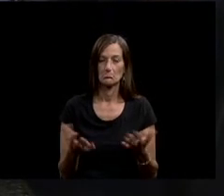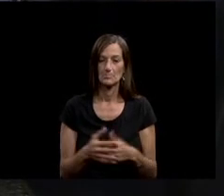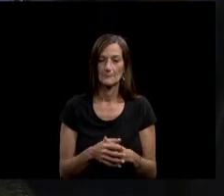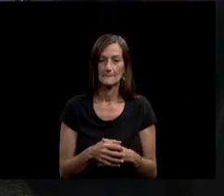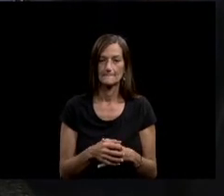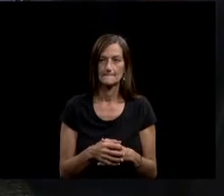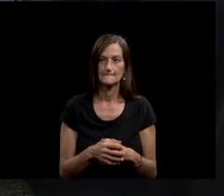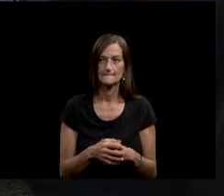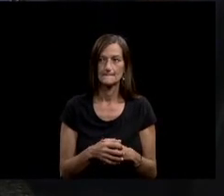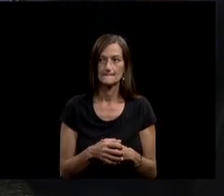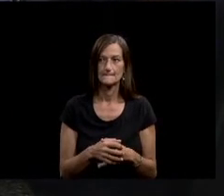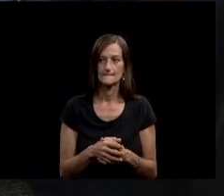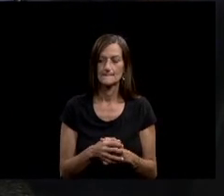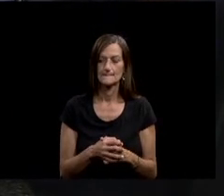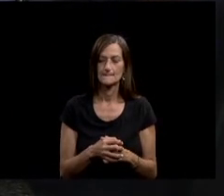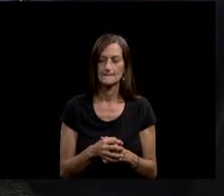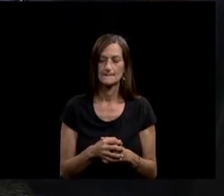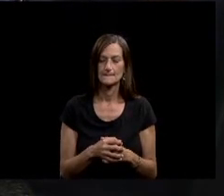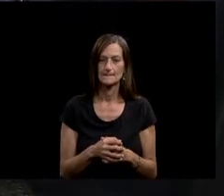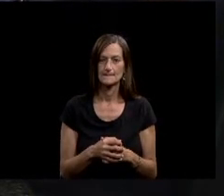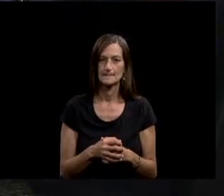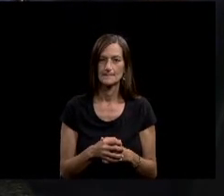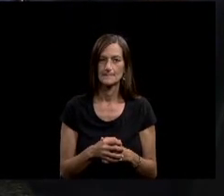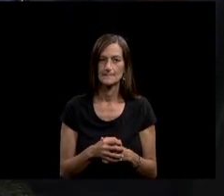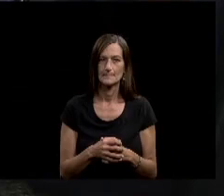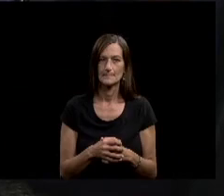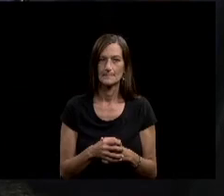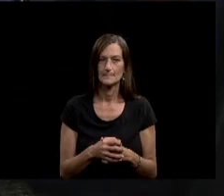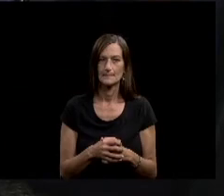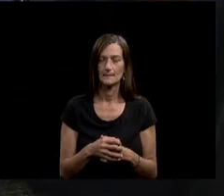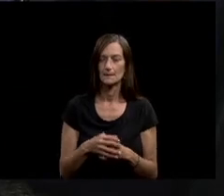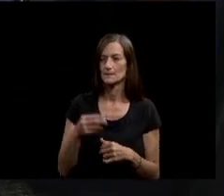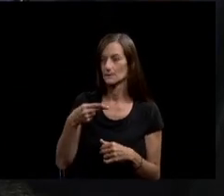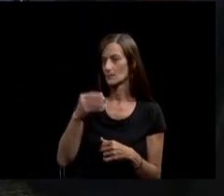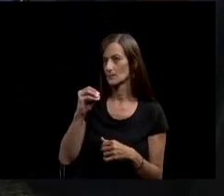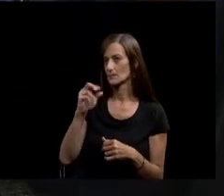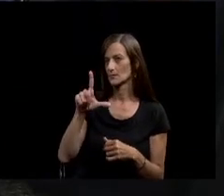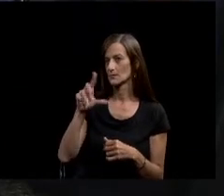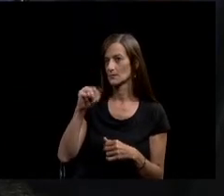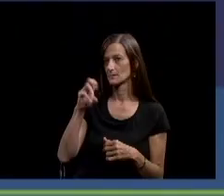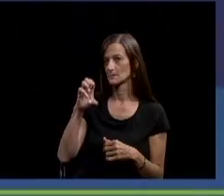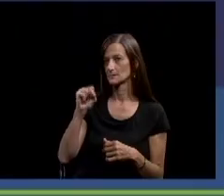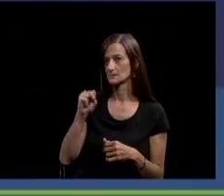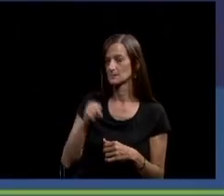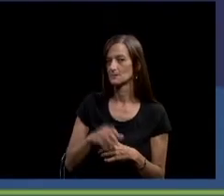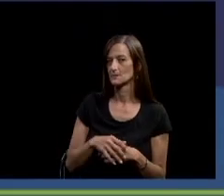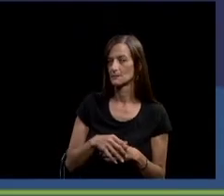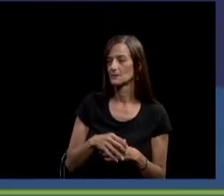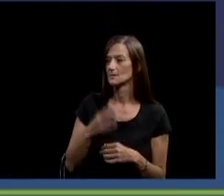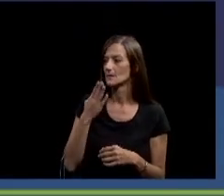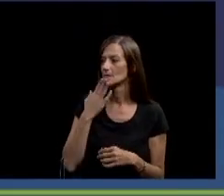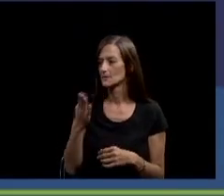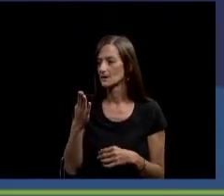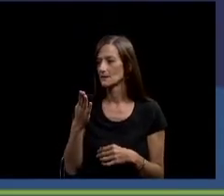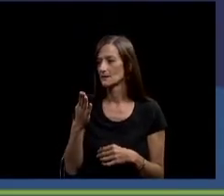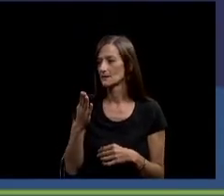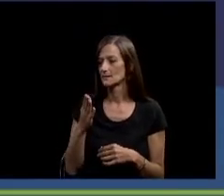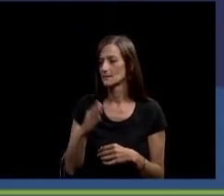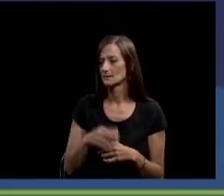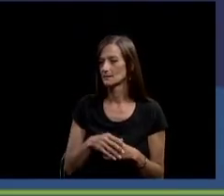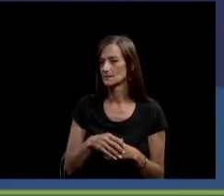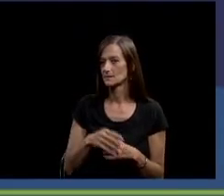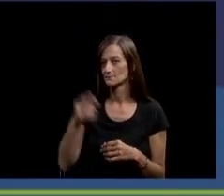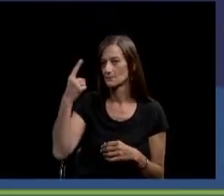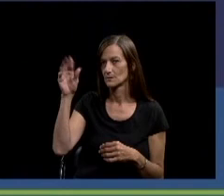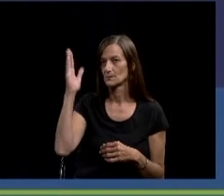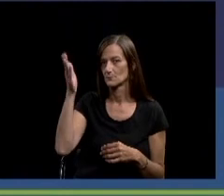This is Holmes. Chief Holt, thanks for the presentation, brilliant presentation. I appreciate your comments,